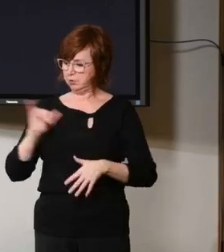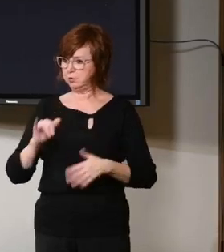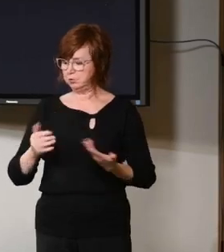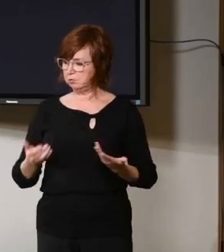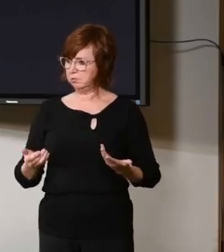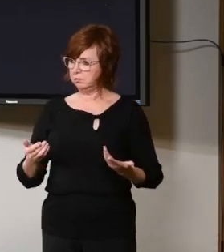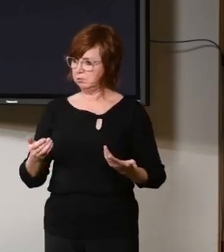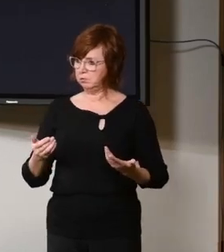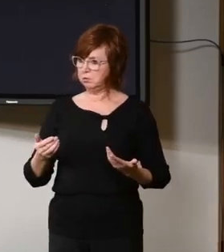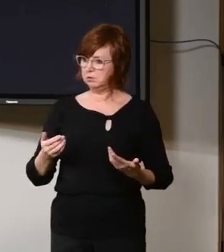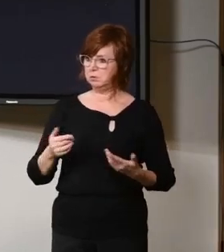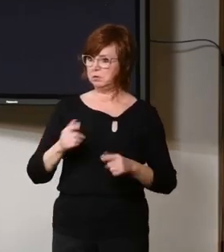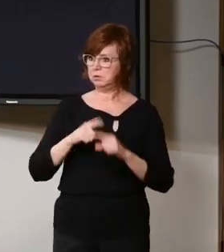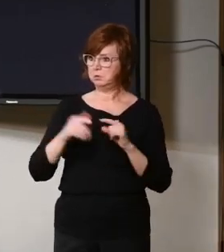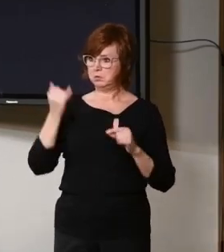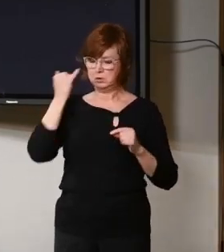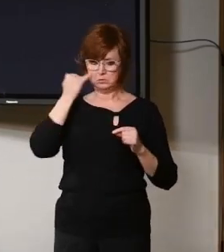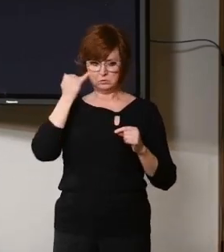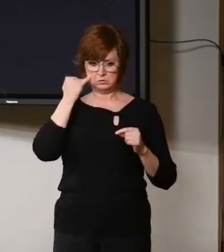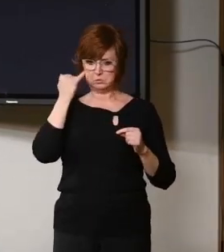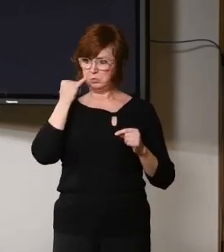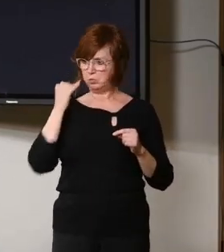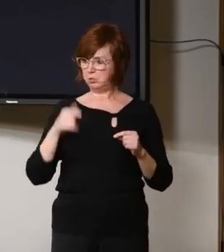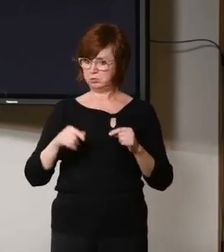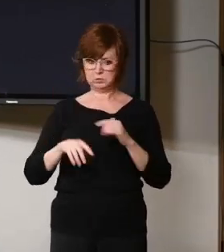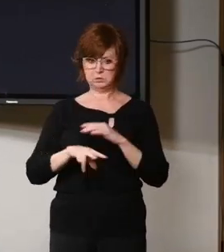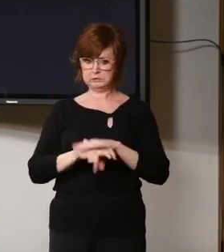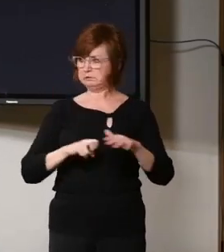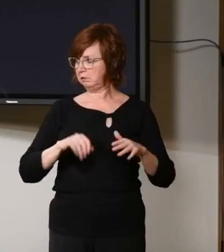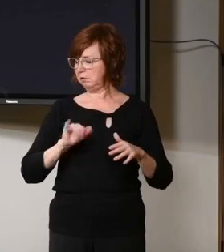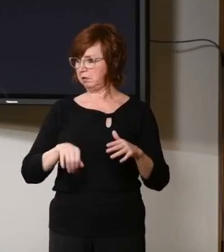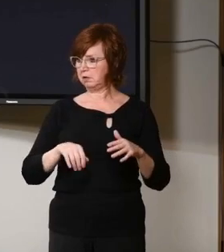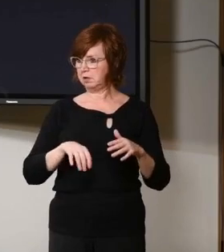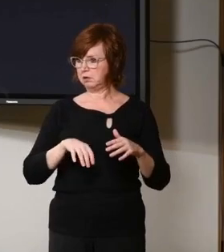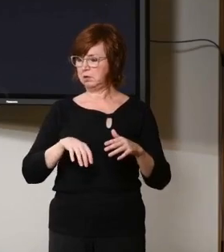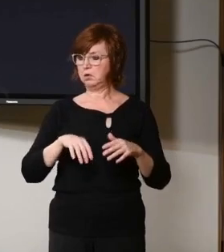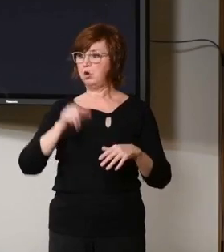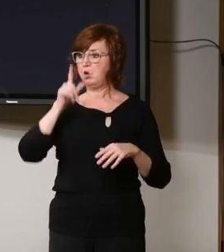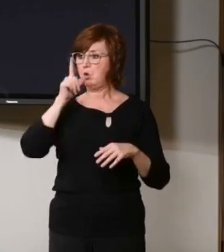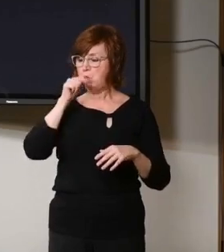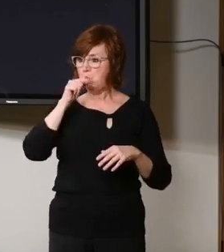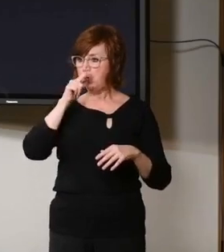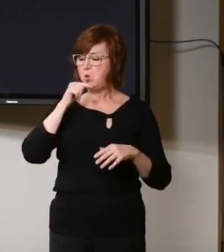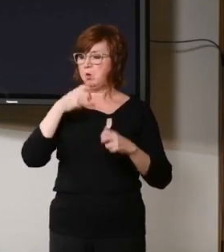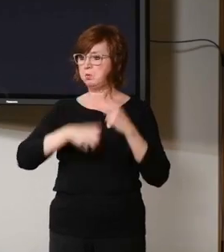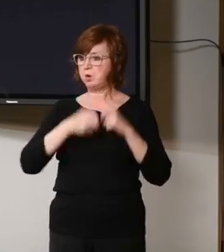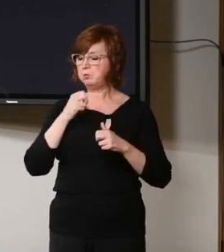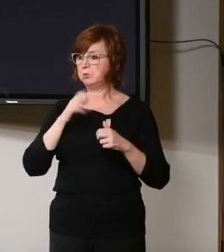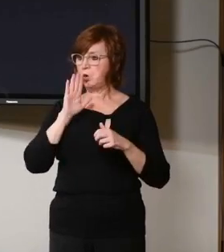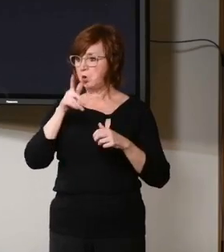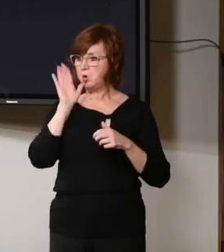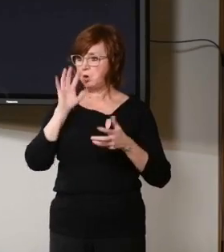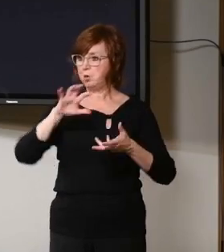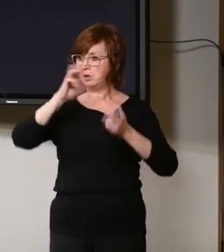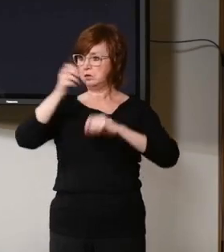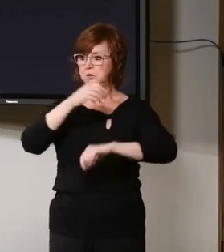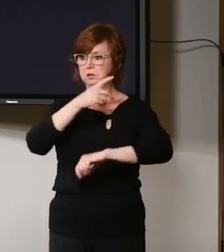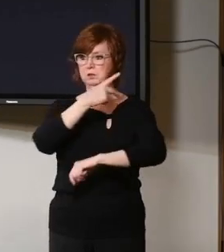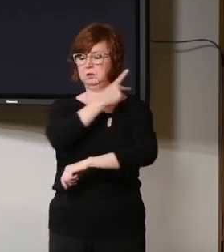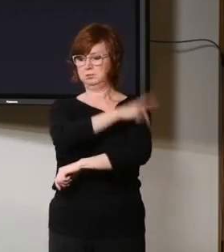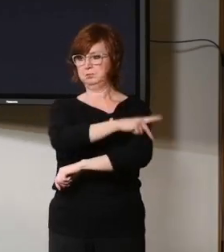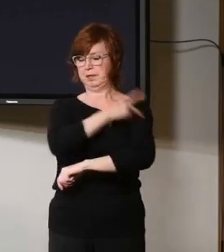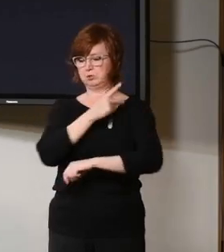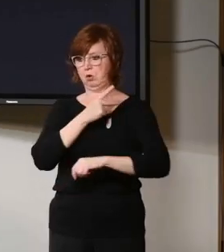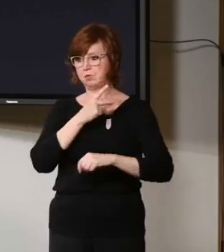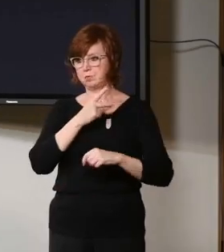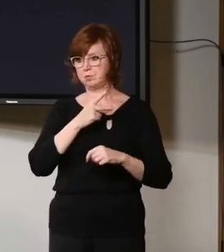COVID-19 patients, they're putting people's lives at risk. And that's why that memo was sent out. We'll take a next question